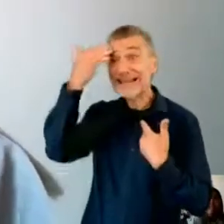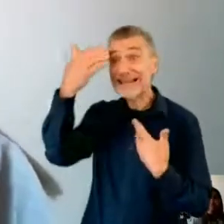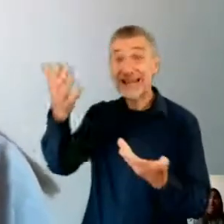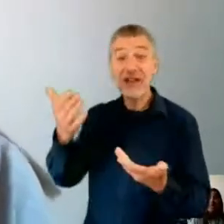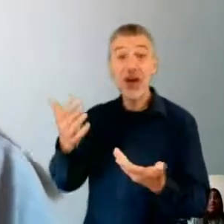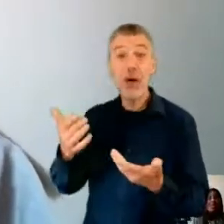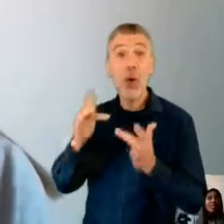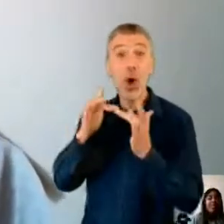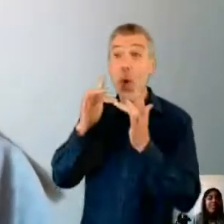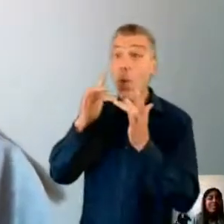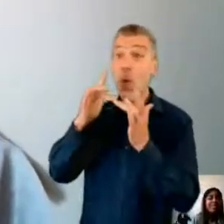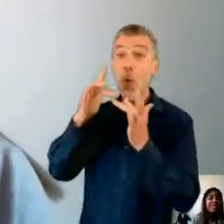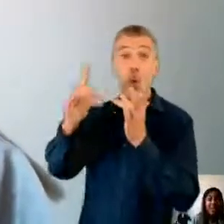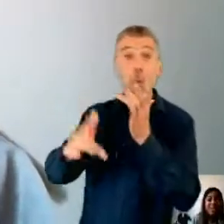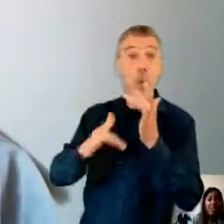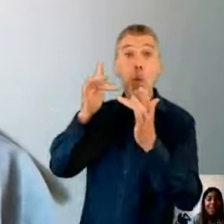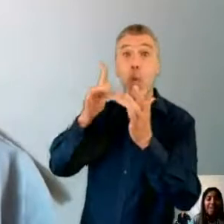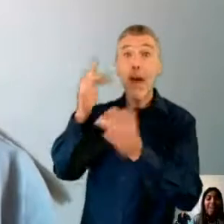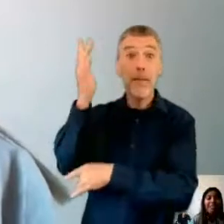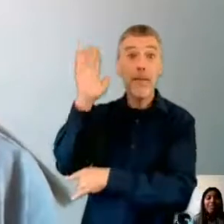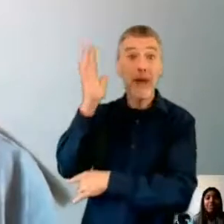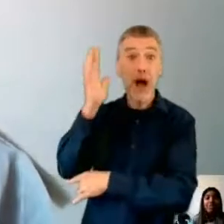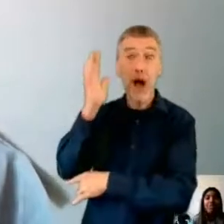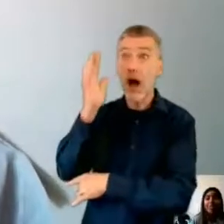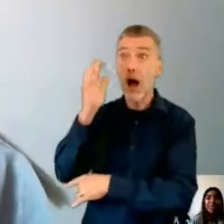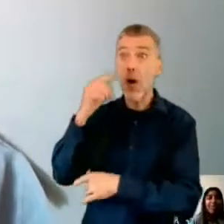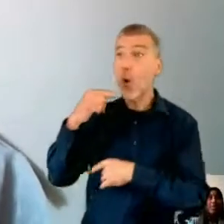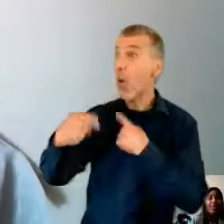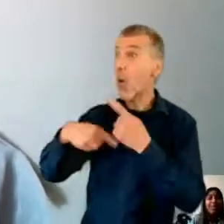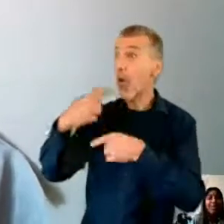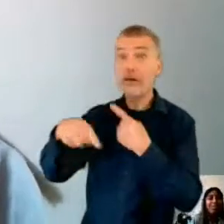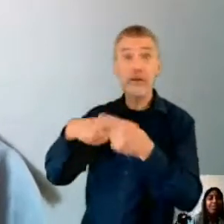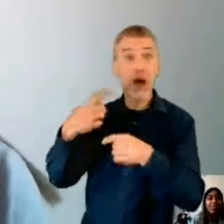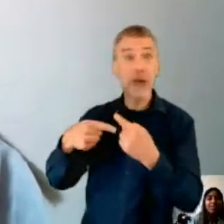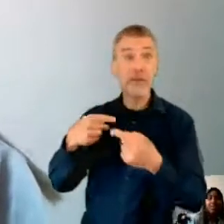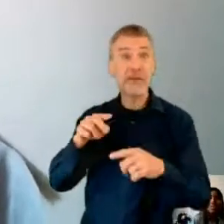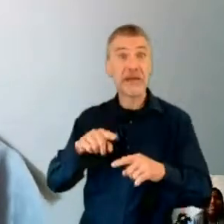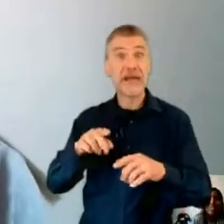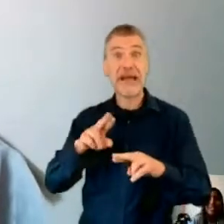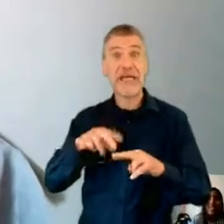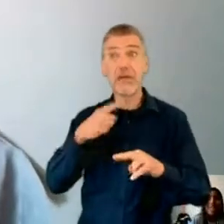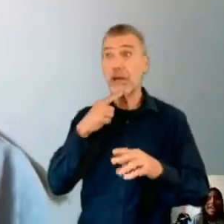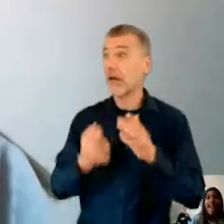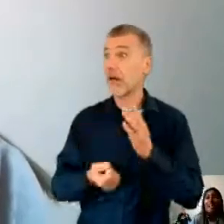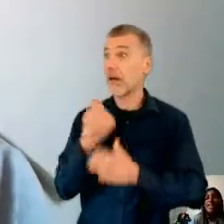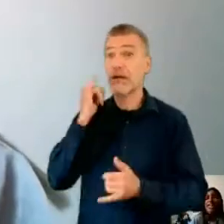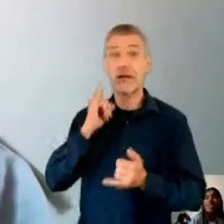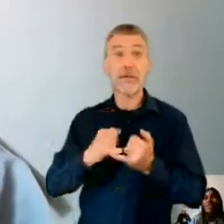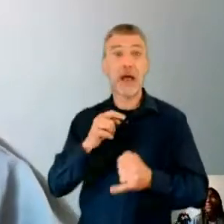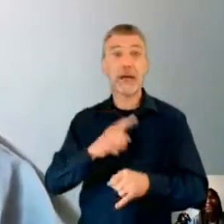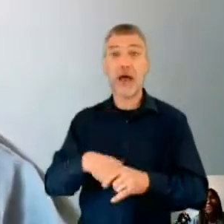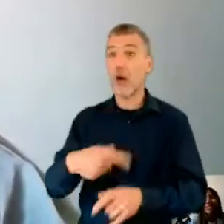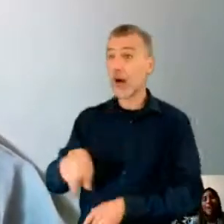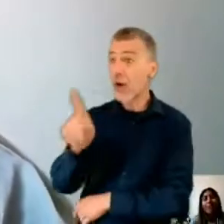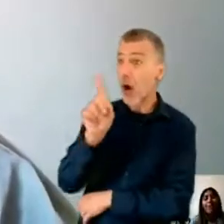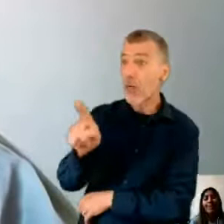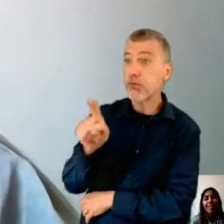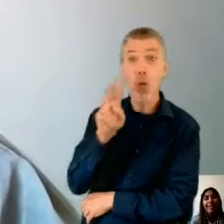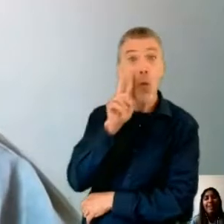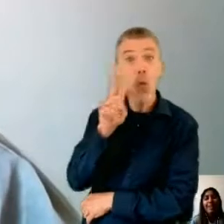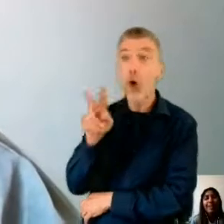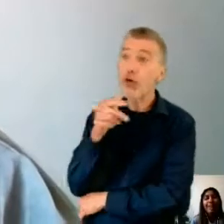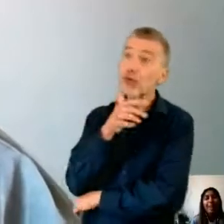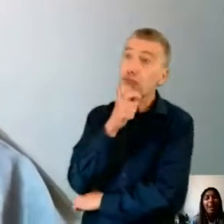year. So if there's ever any spare time that I have, there's always something going on that I can watch, which is great. And then also in my free time is